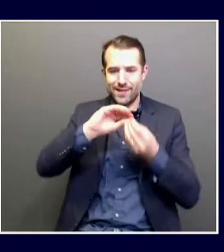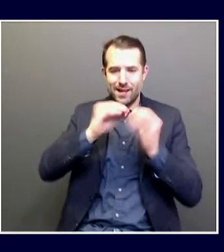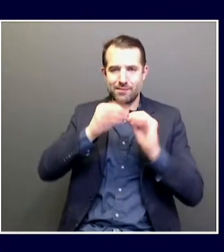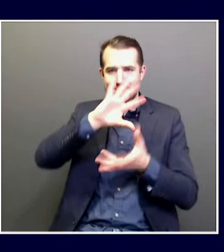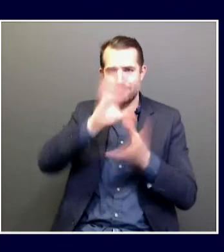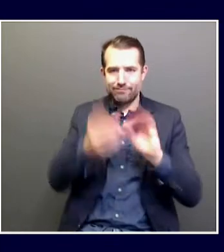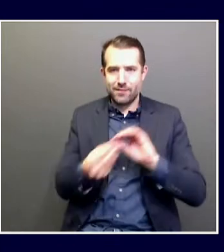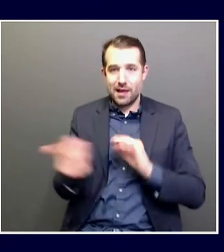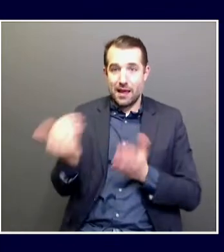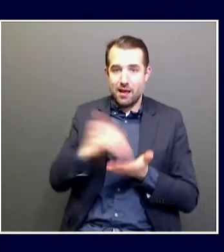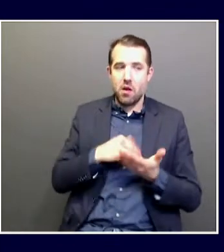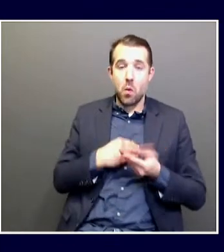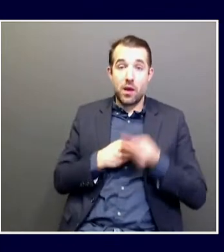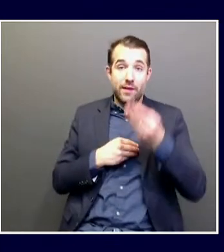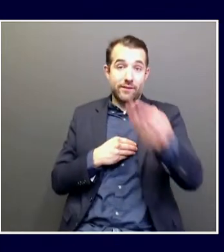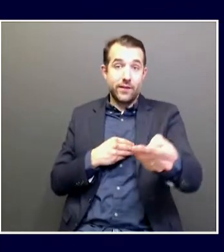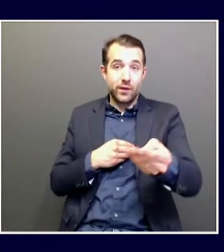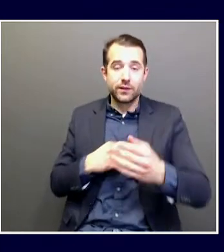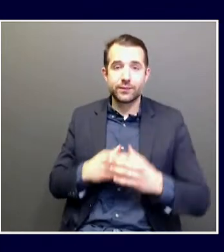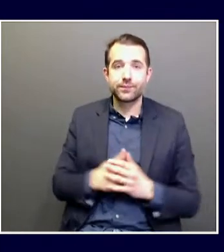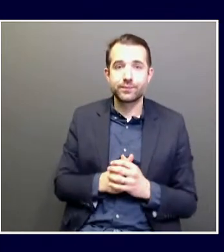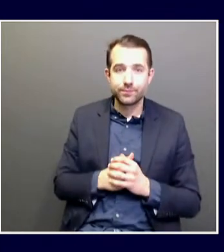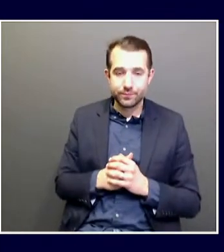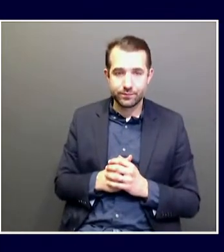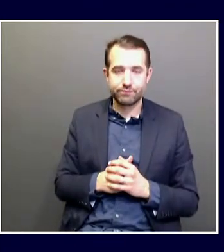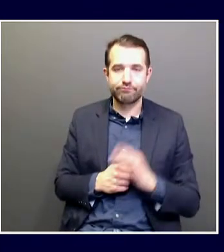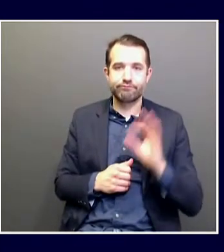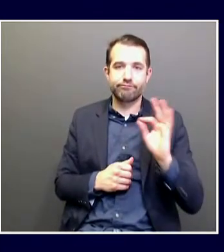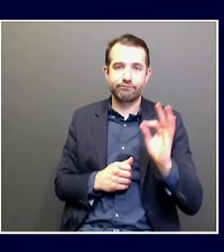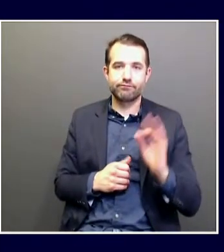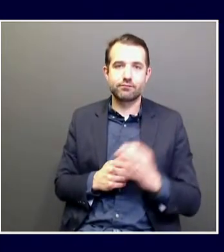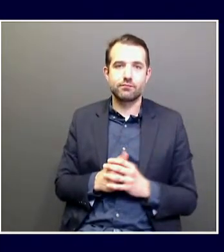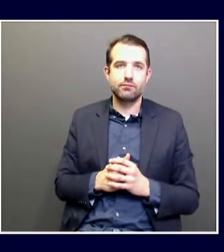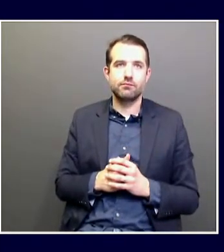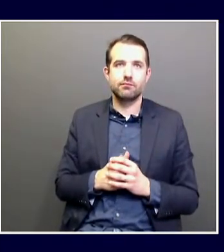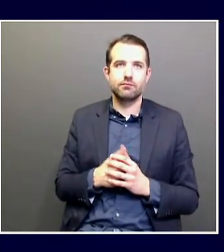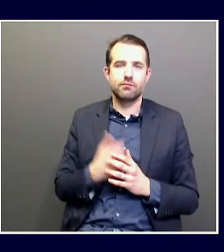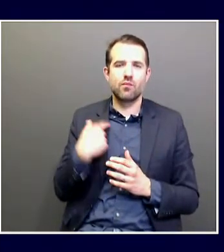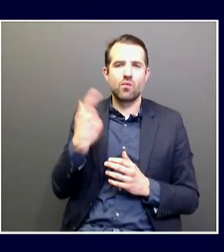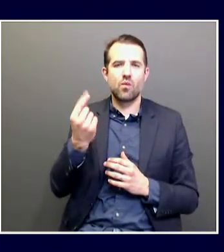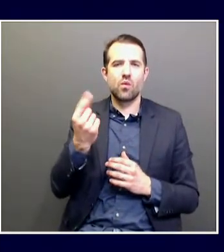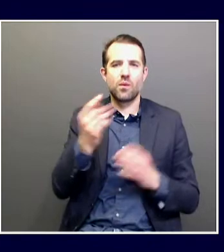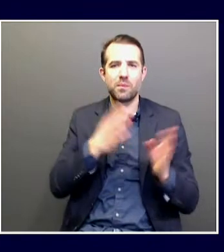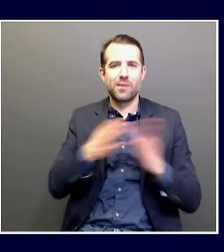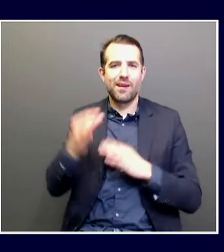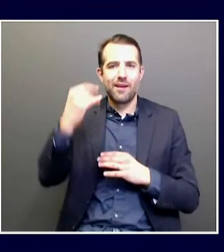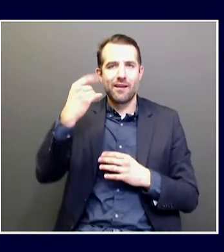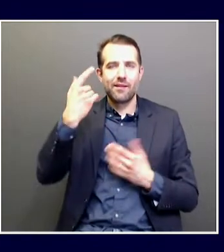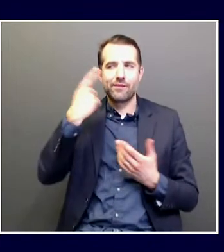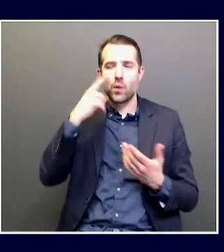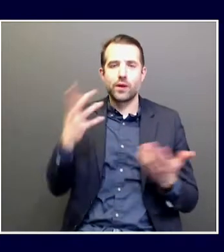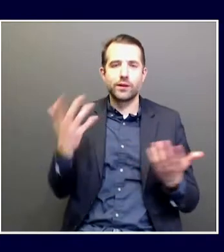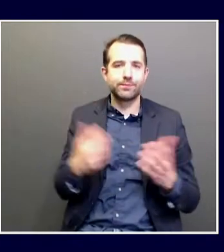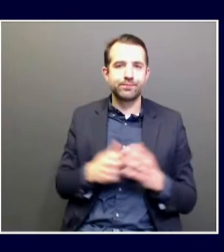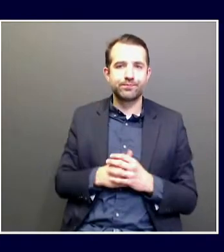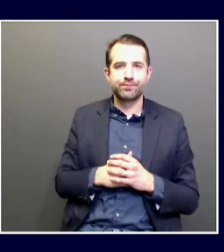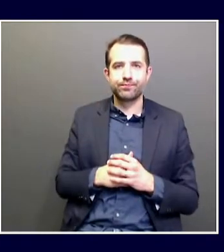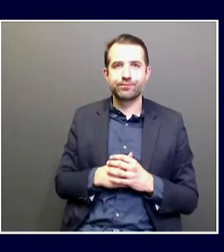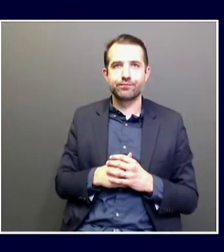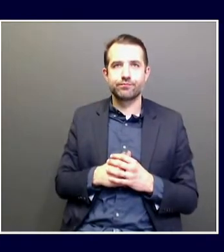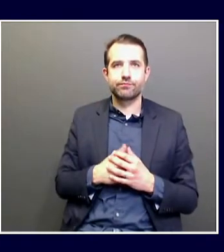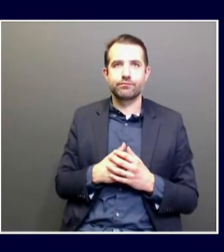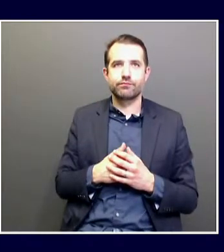And then are there any plans for a walk-up vaccine clinic in the greater Bangor area at this